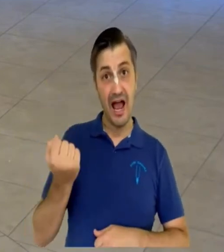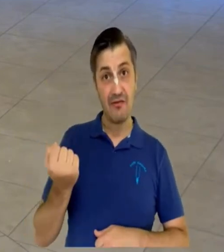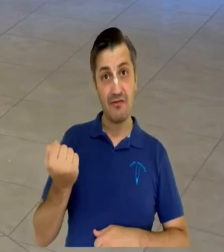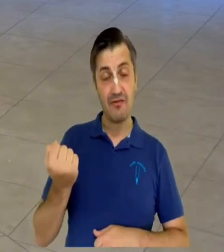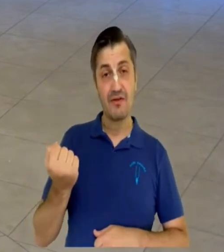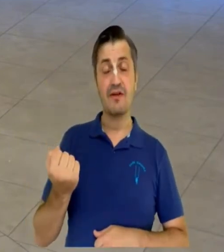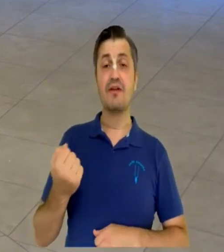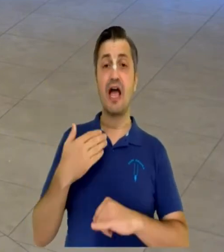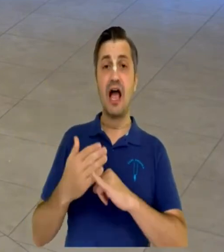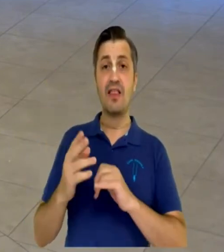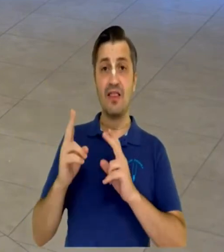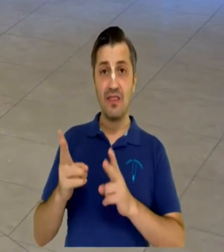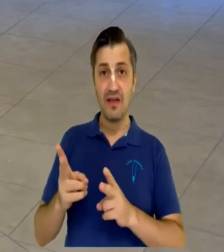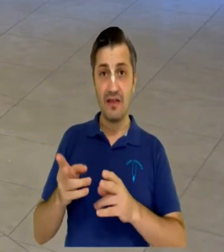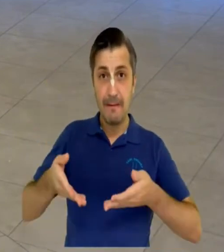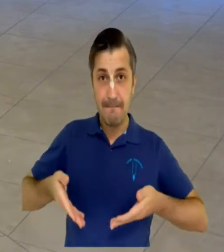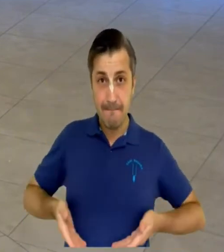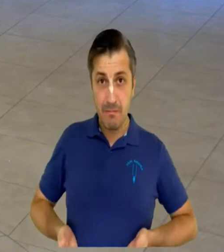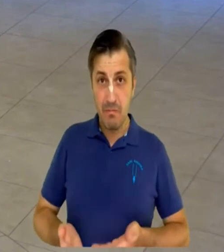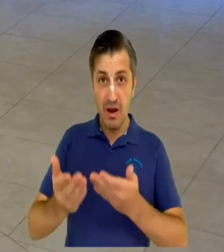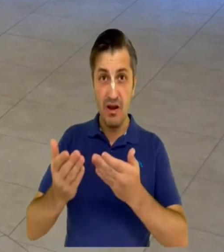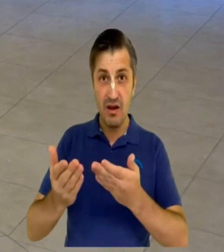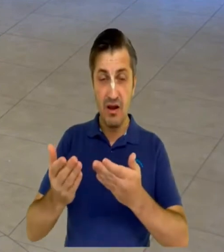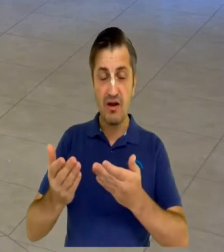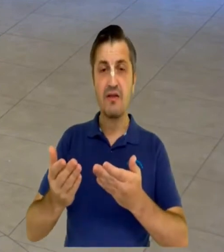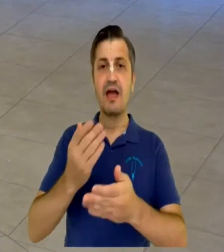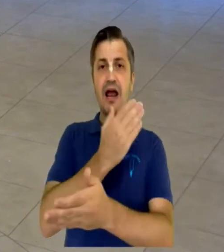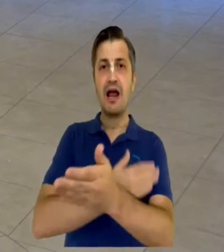and 14, we have this, very detailed description of